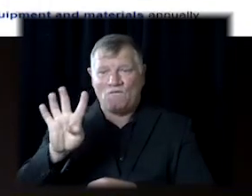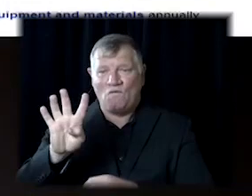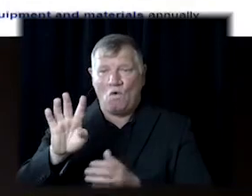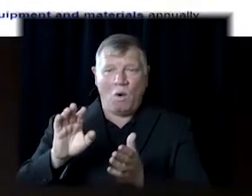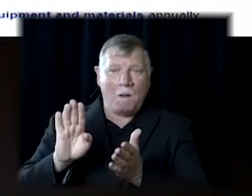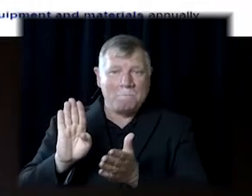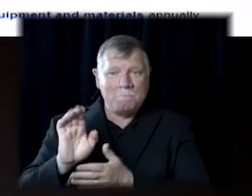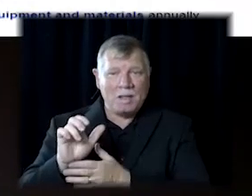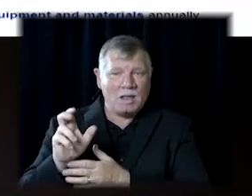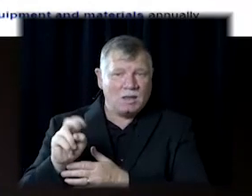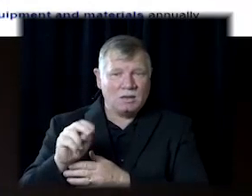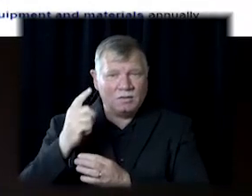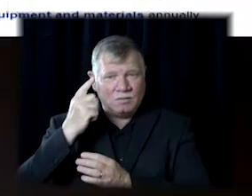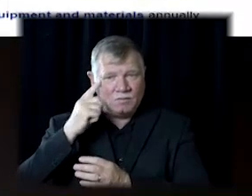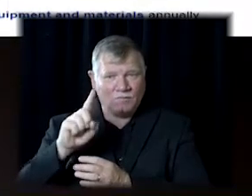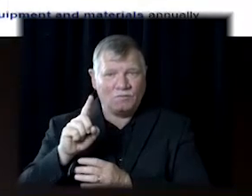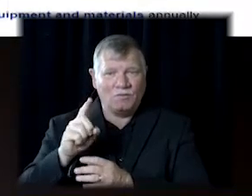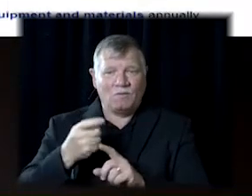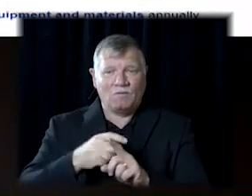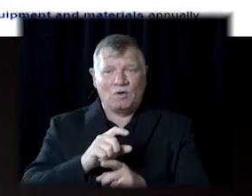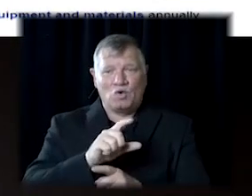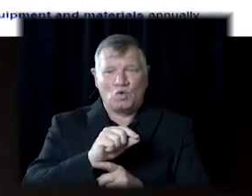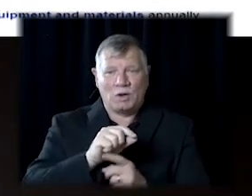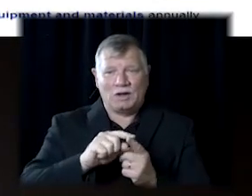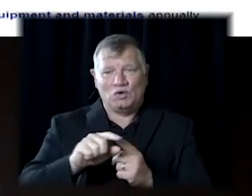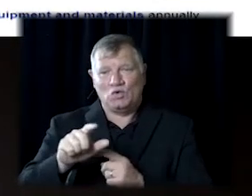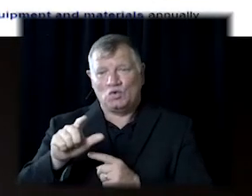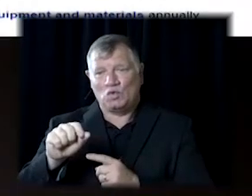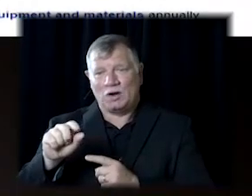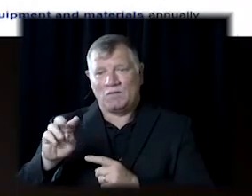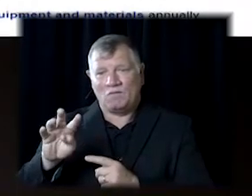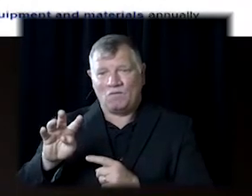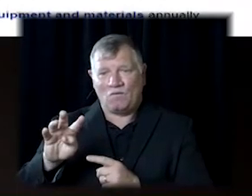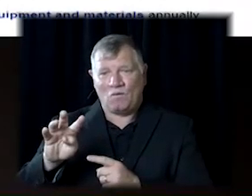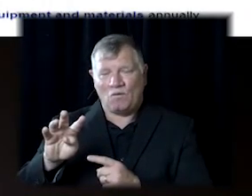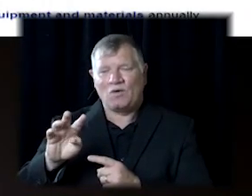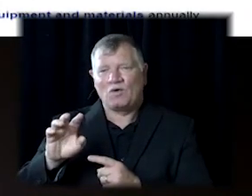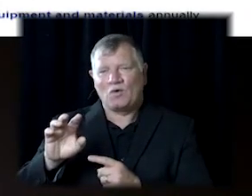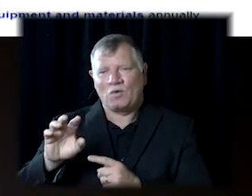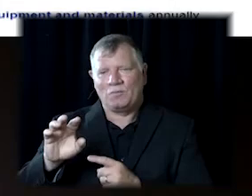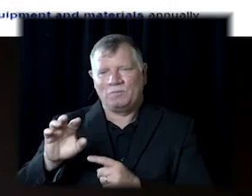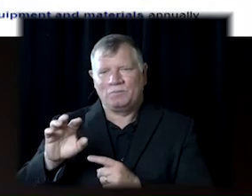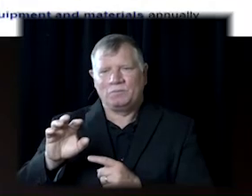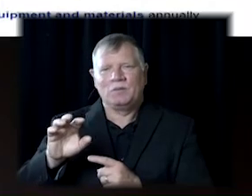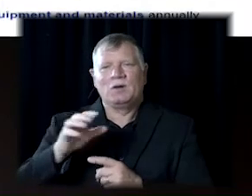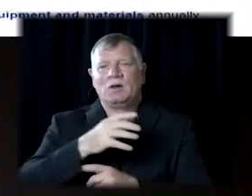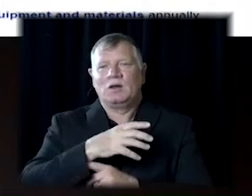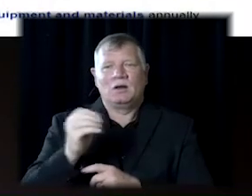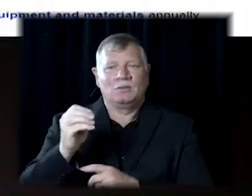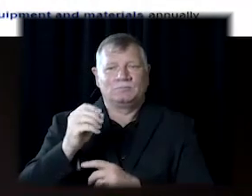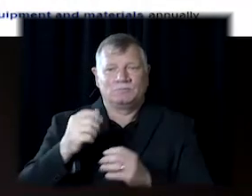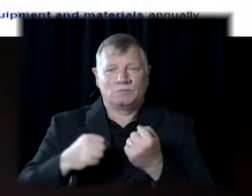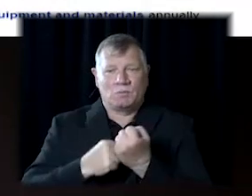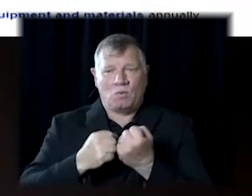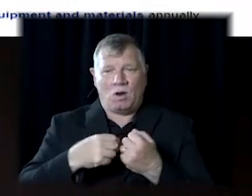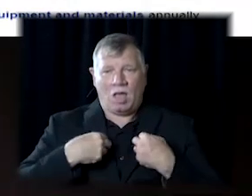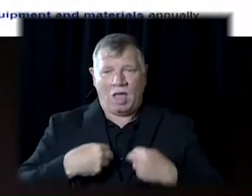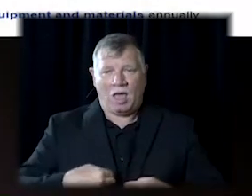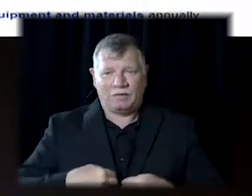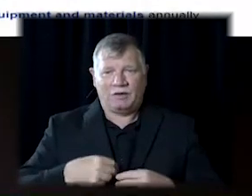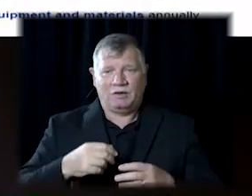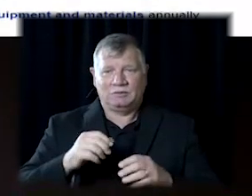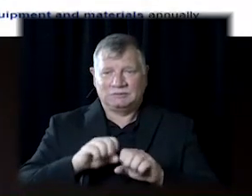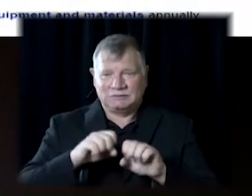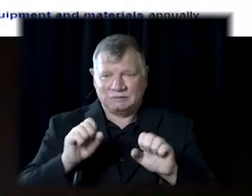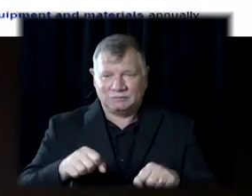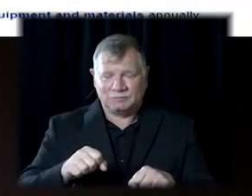for Medicaid over fiscal years 2020 to 2024 to support the healthcare system. It also ensures that